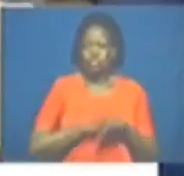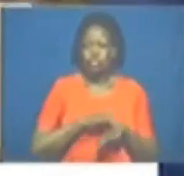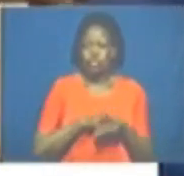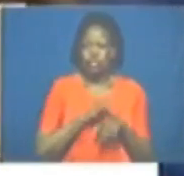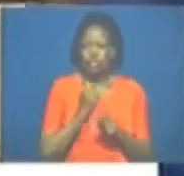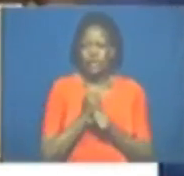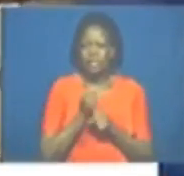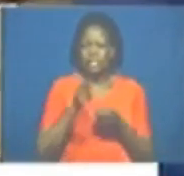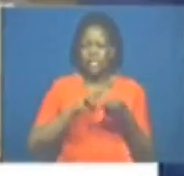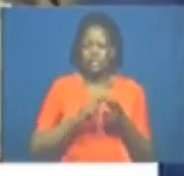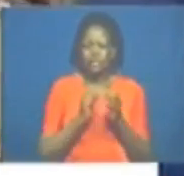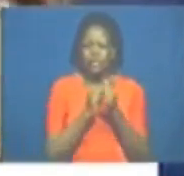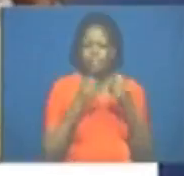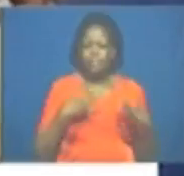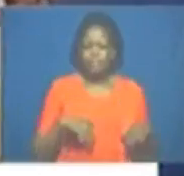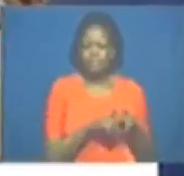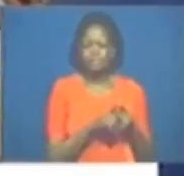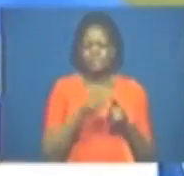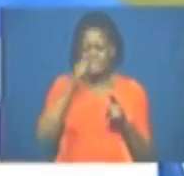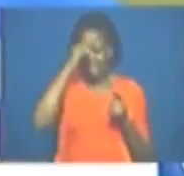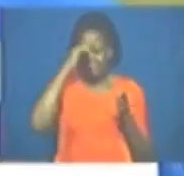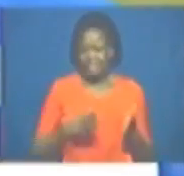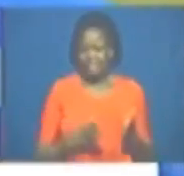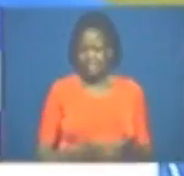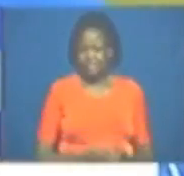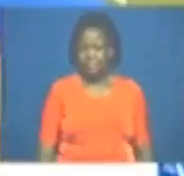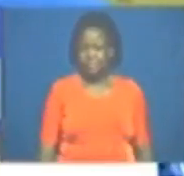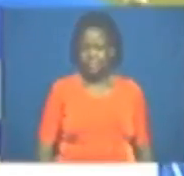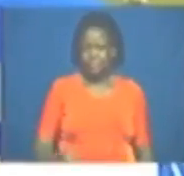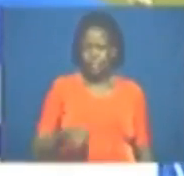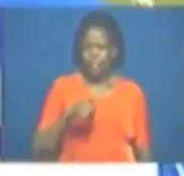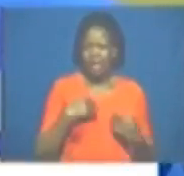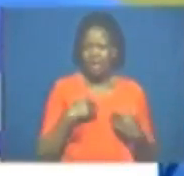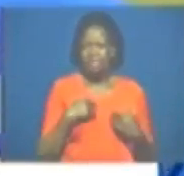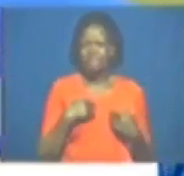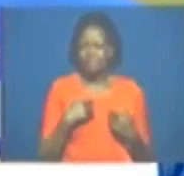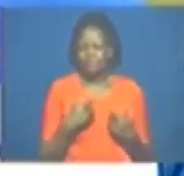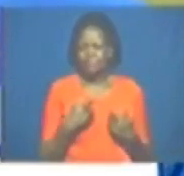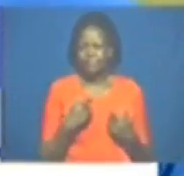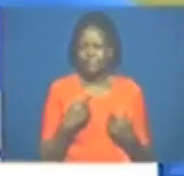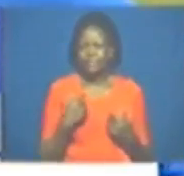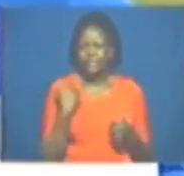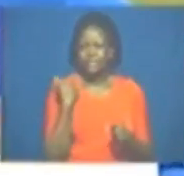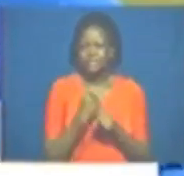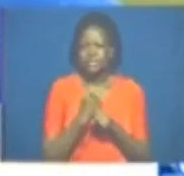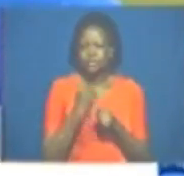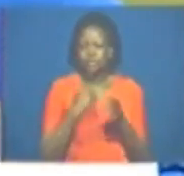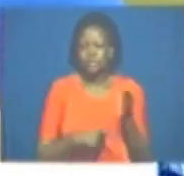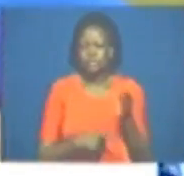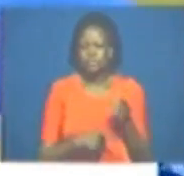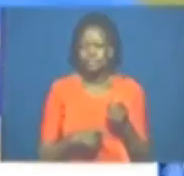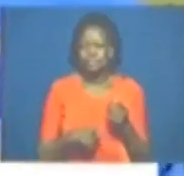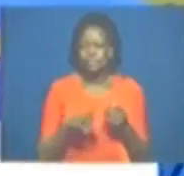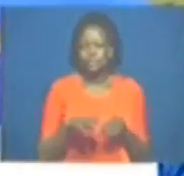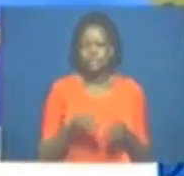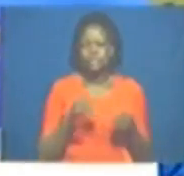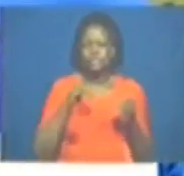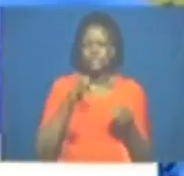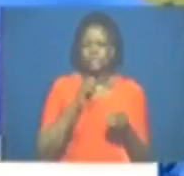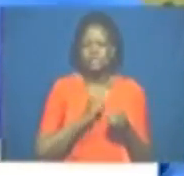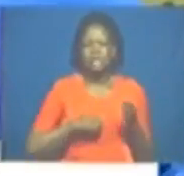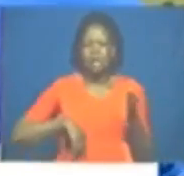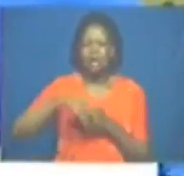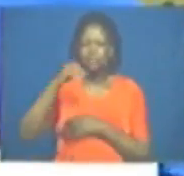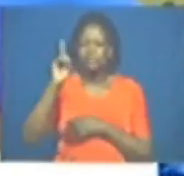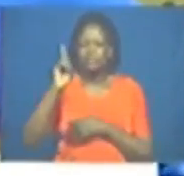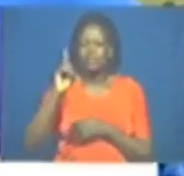with the electorate as well as the governors. Yeah, we have one of the things that we have done and we're going to do is to take the Senate out of Nairobi. Our